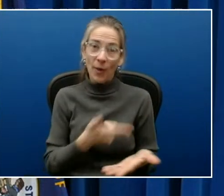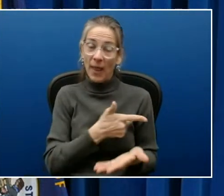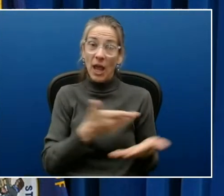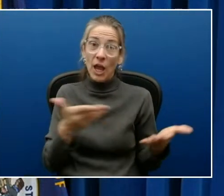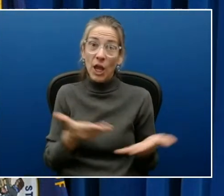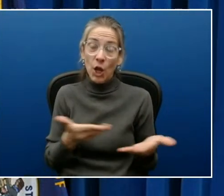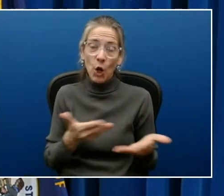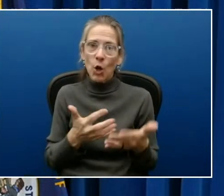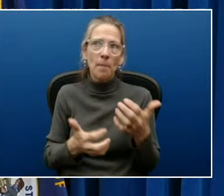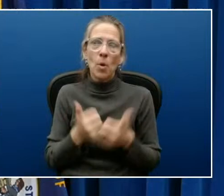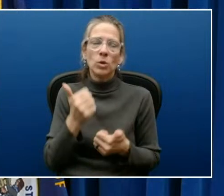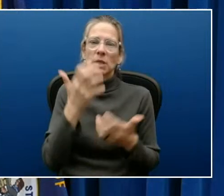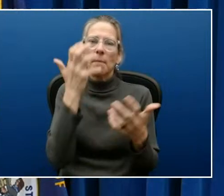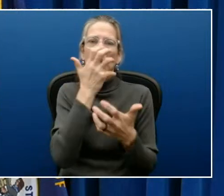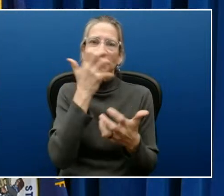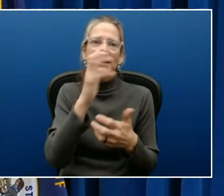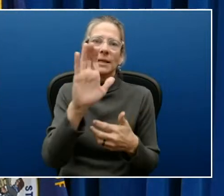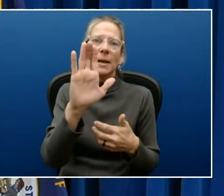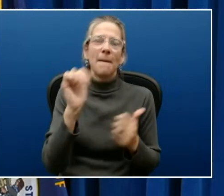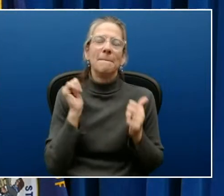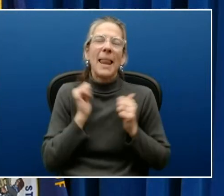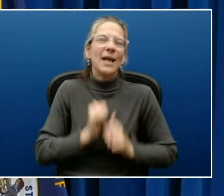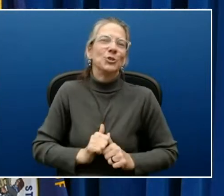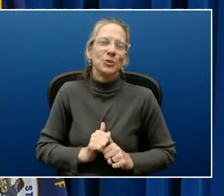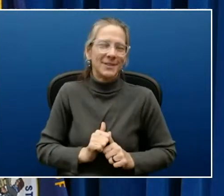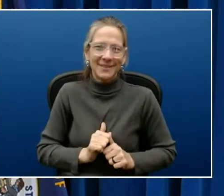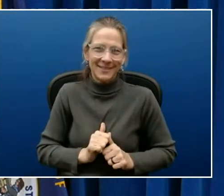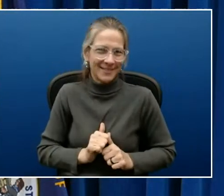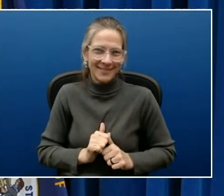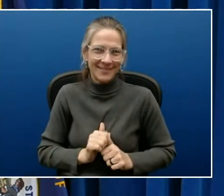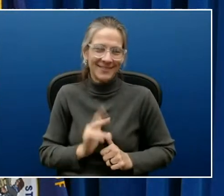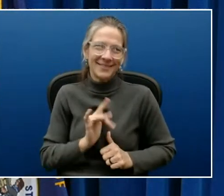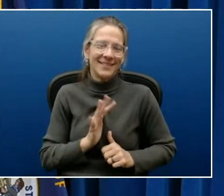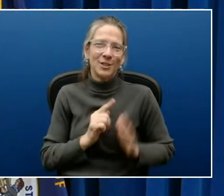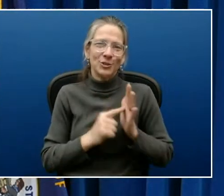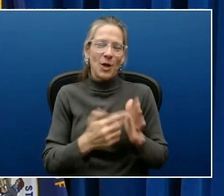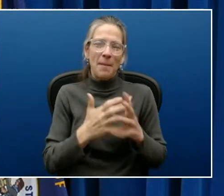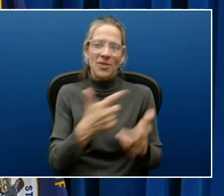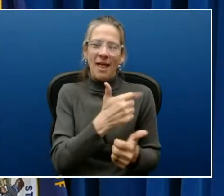most amazing blazers that shows how much they love the Derby.